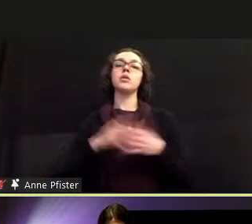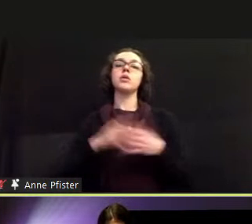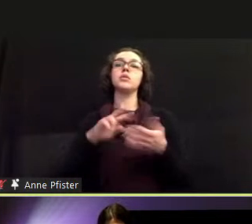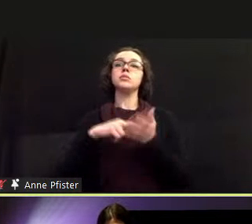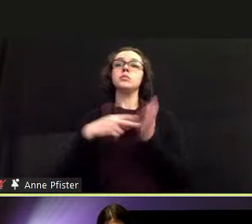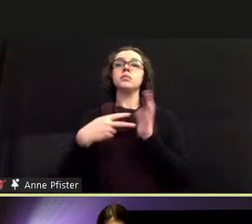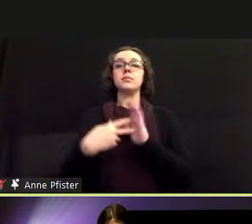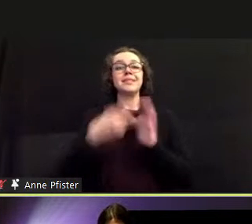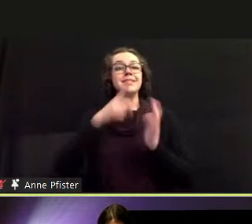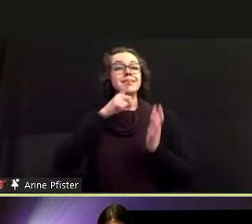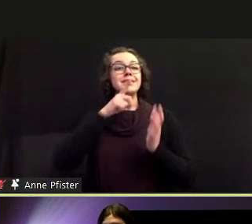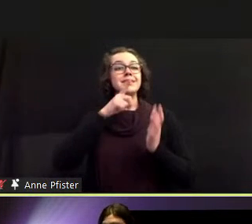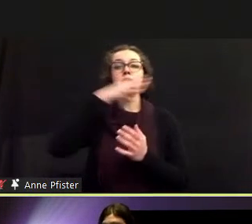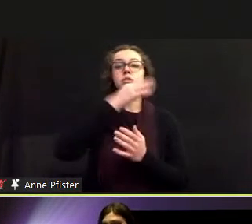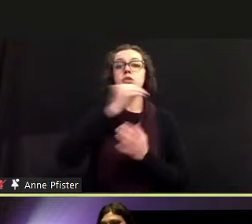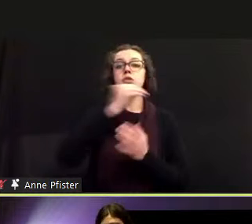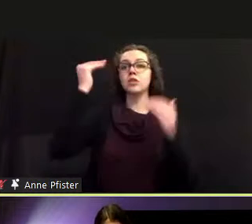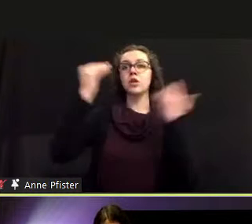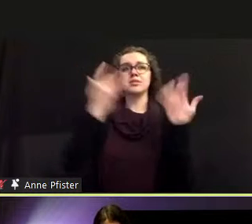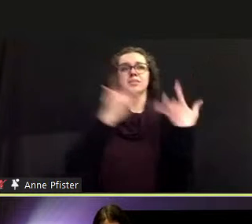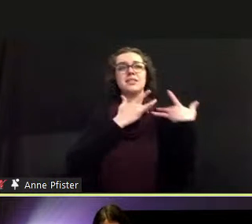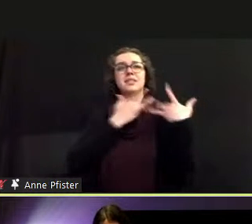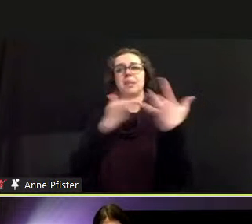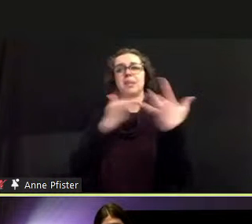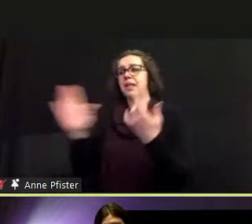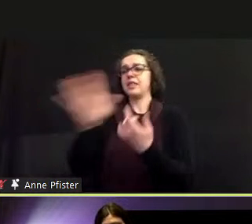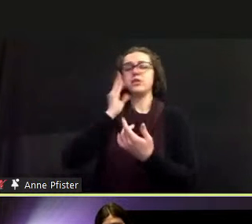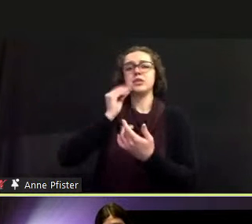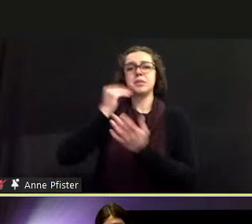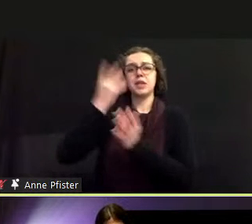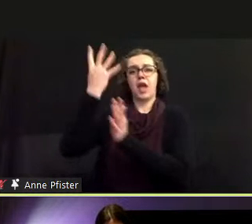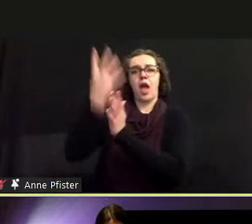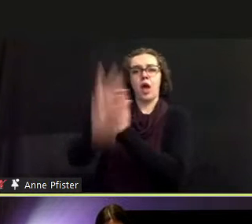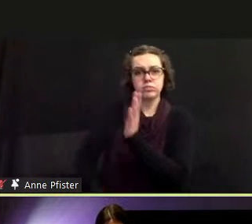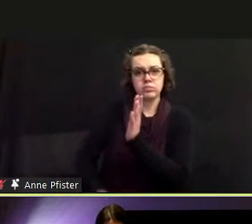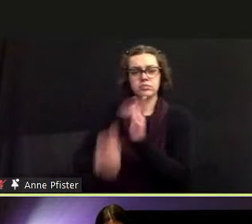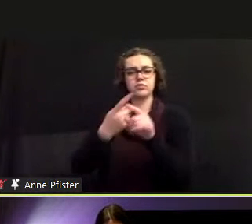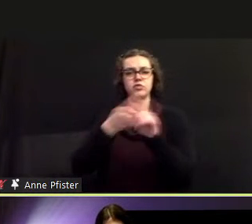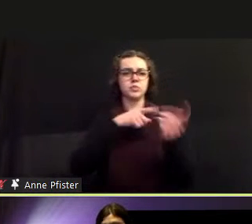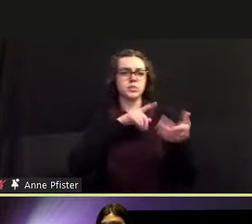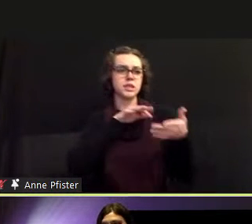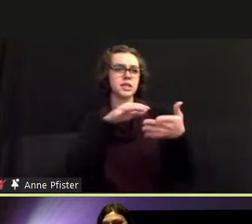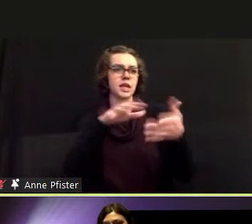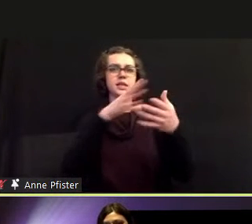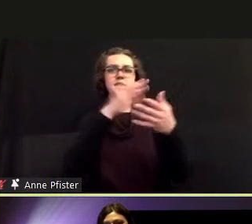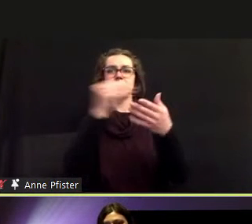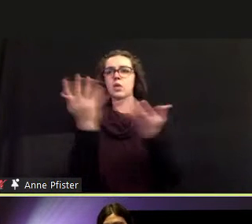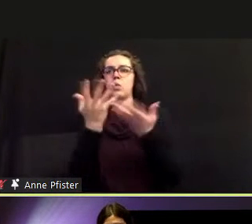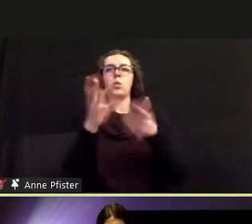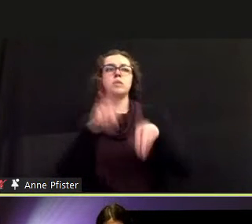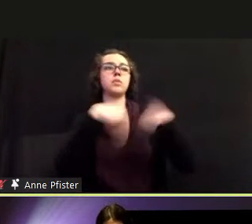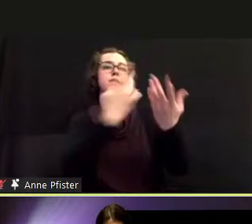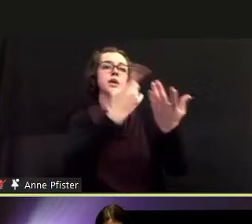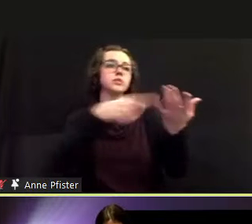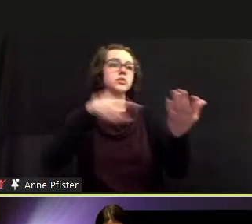of deaf children and adults, which are often absent in the materials provided to hearing parents of deaf children. And we can see in Leila Monaghan's scholarship, of course,